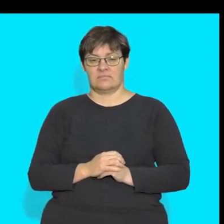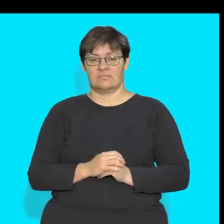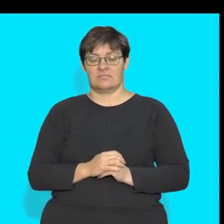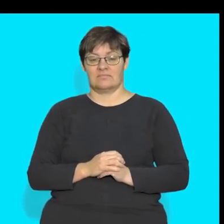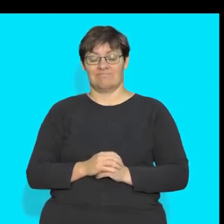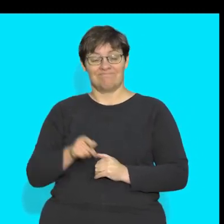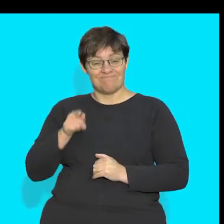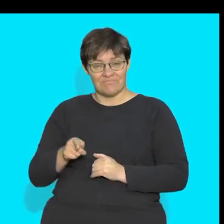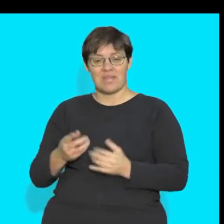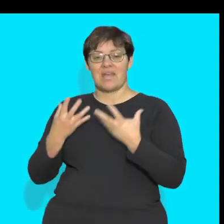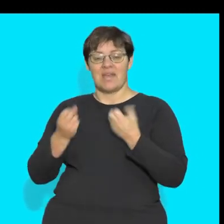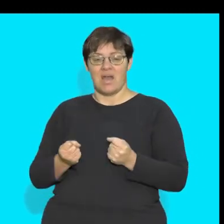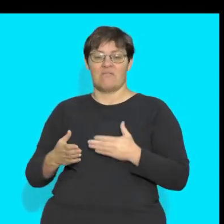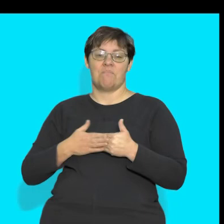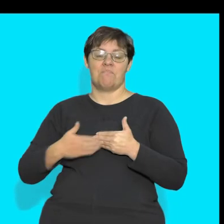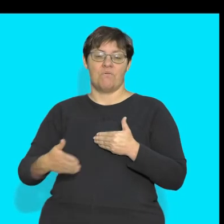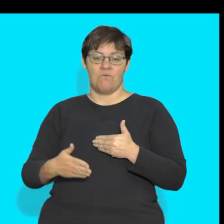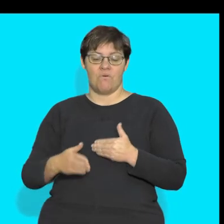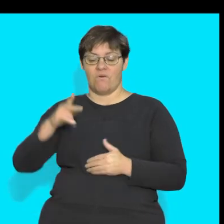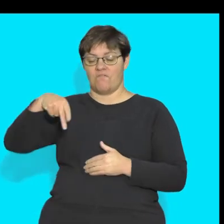has more